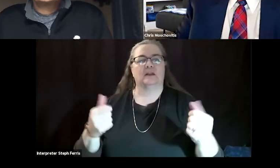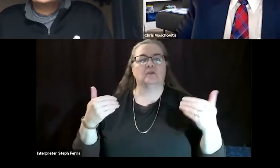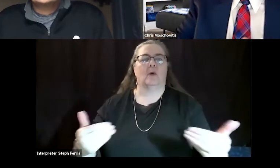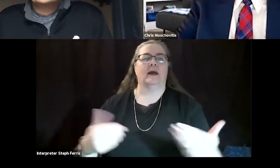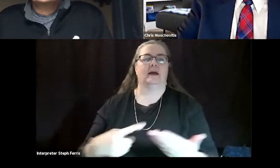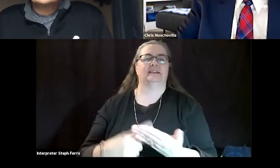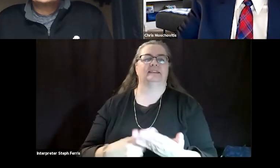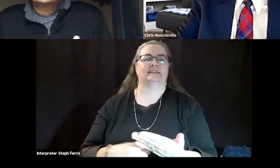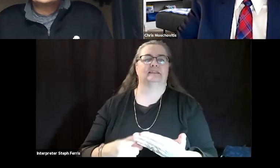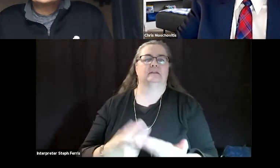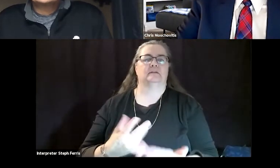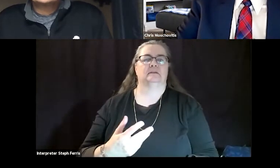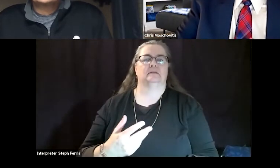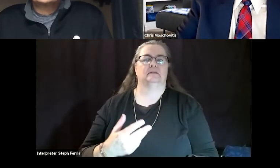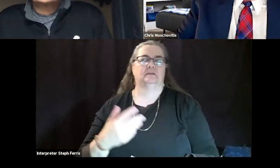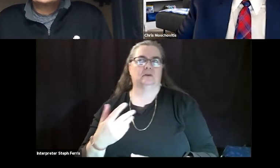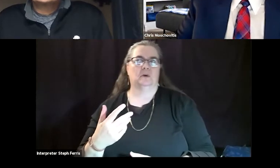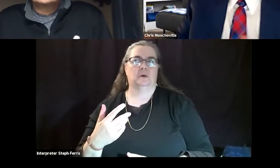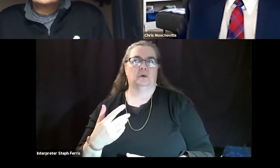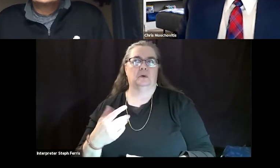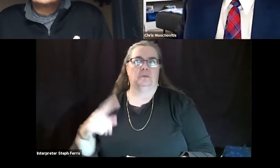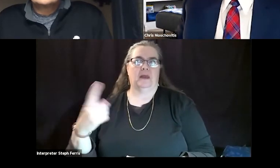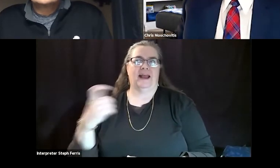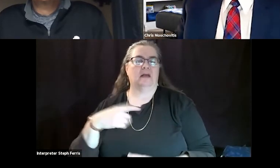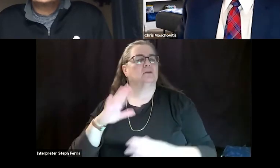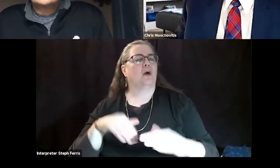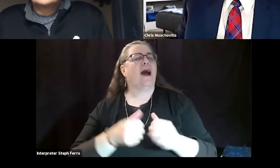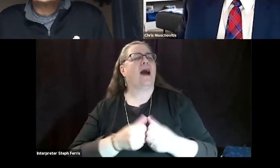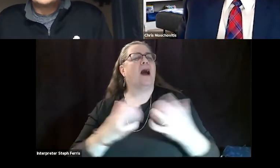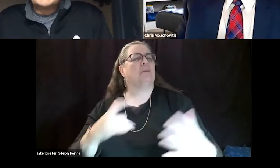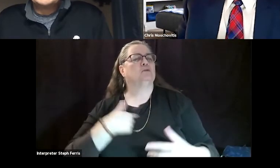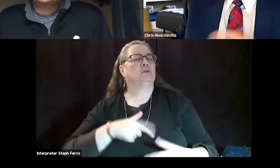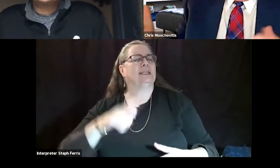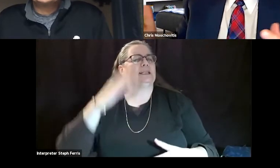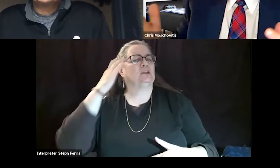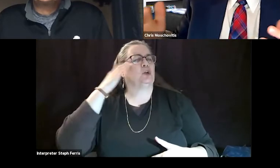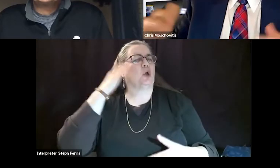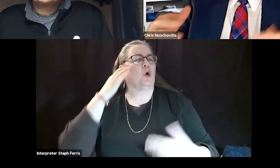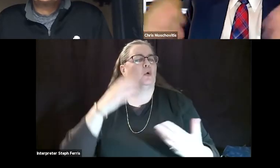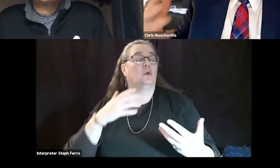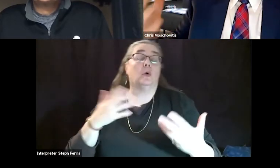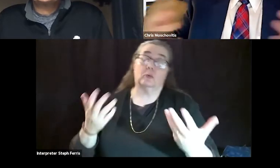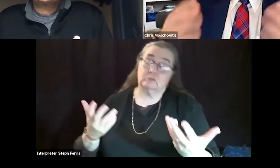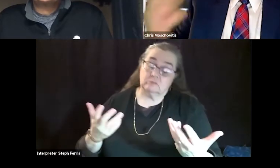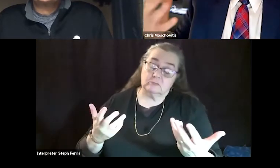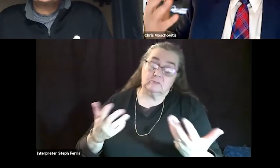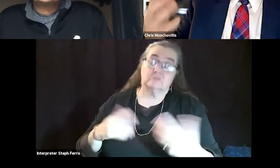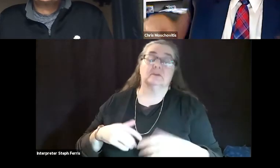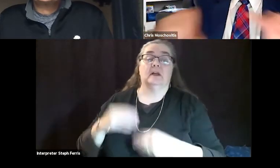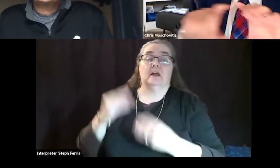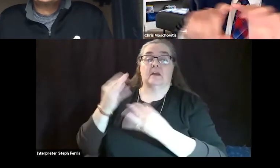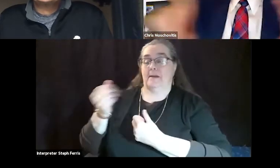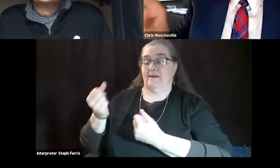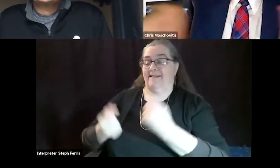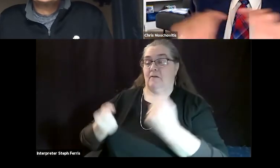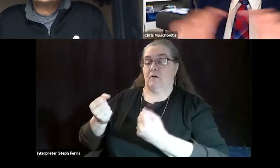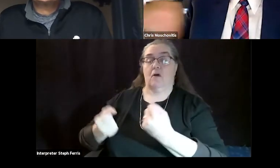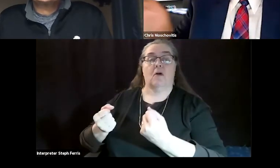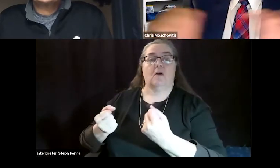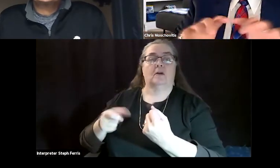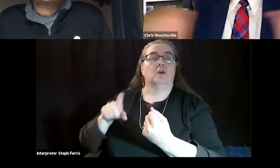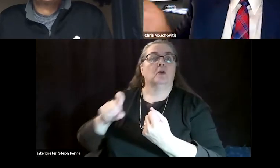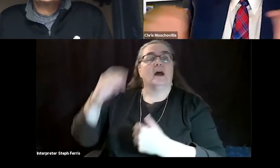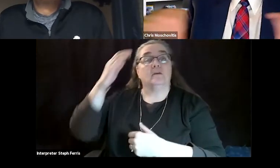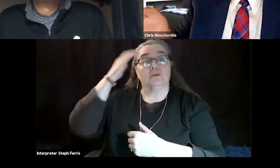You're certainly not going to be a car mechanic, but you can probably change a tire. Right. Okay, so we consider that the minimum